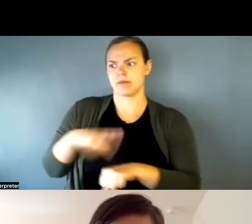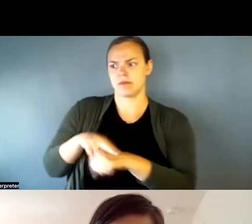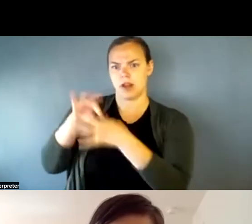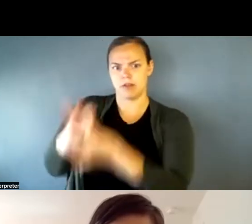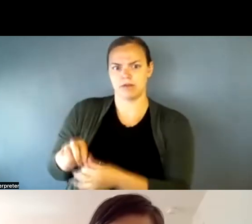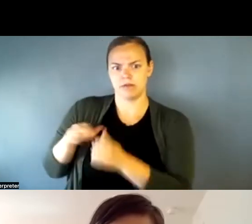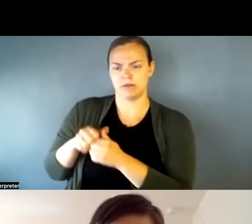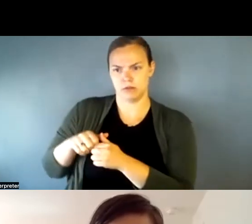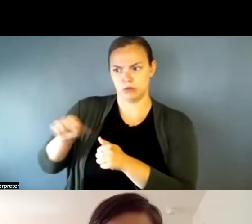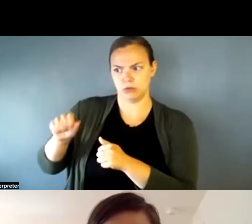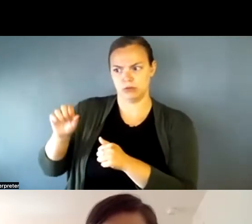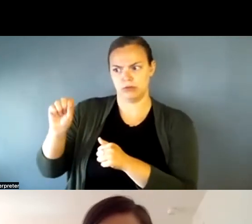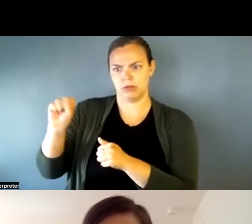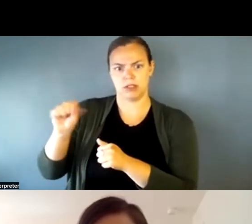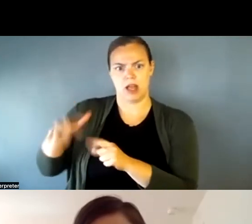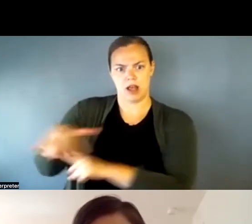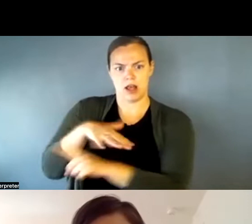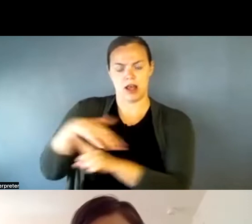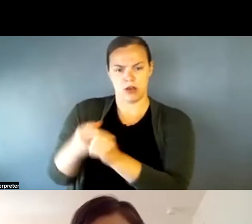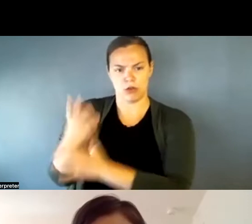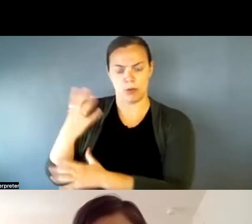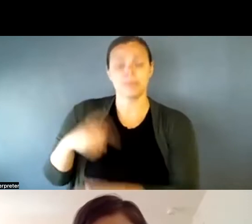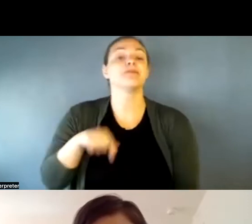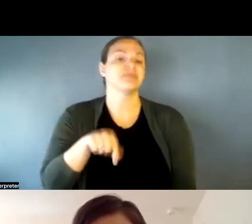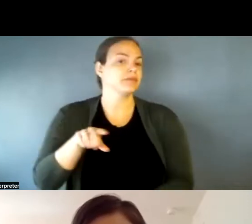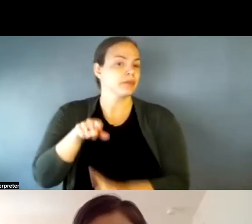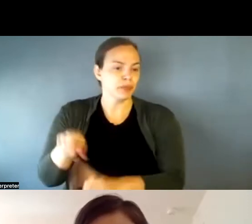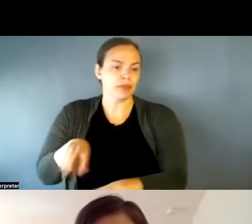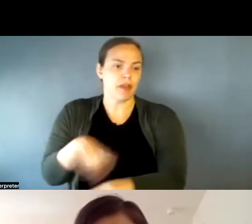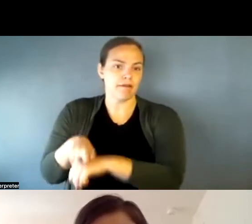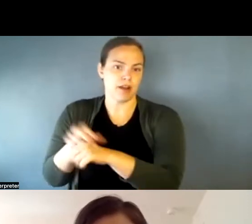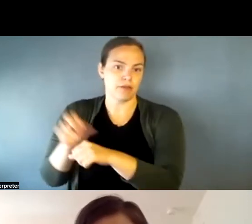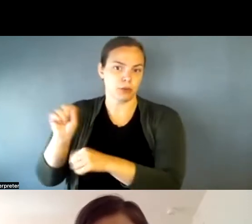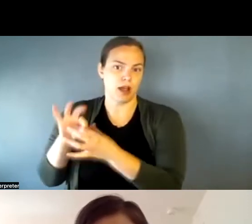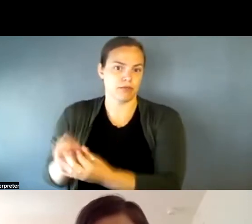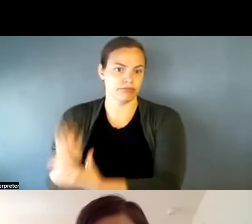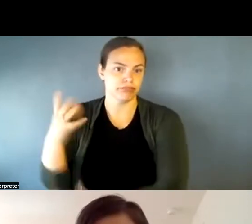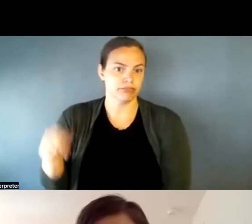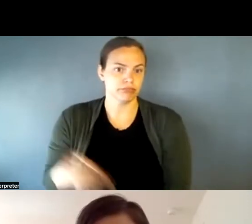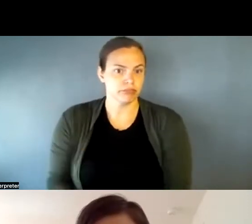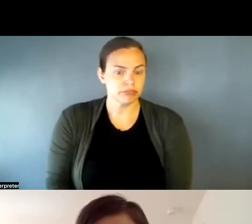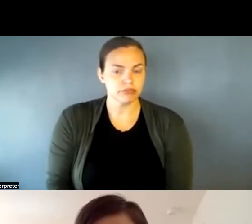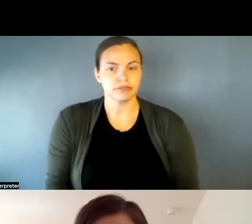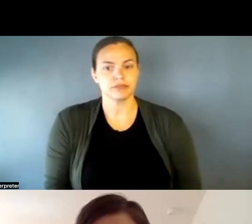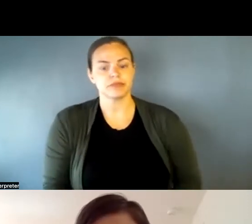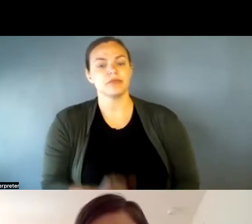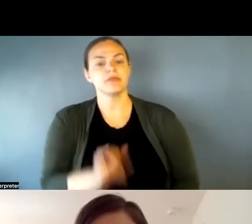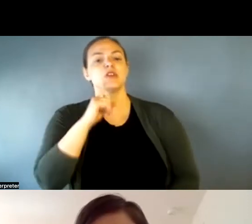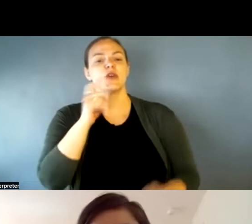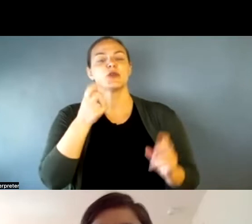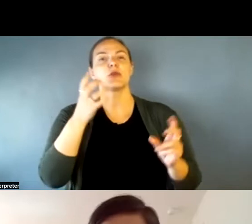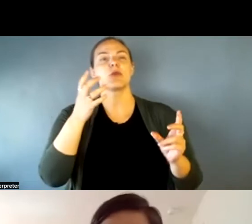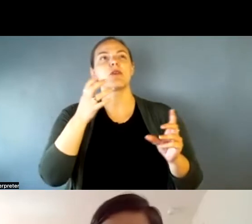area? Yeah, they're native to this area. Okay. And so, so that's a reimagined kind